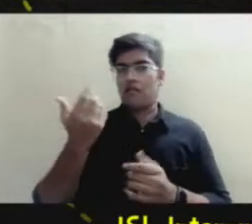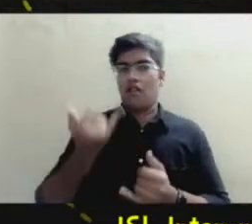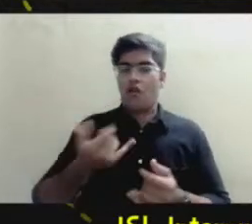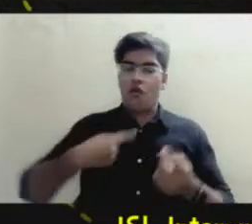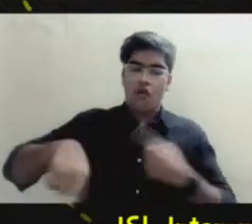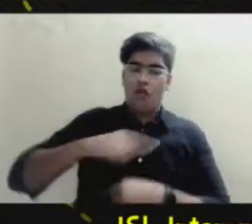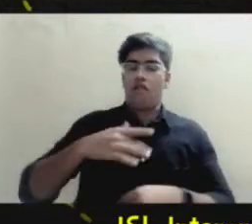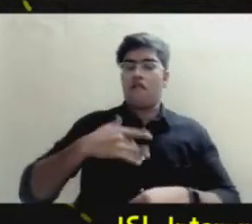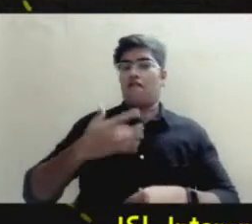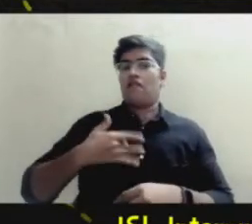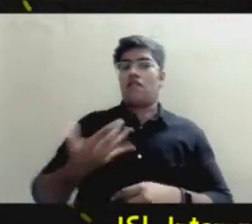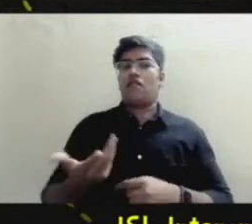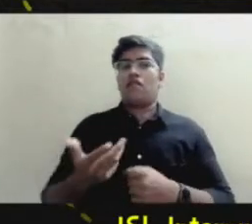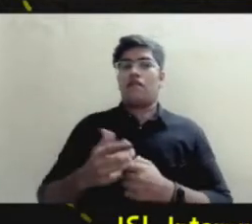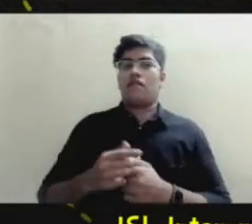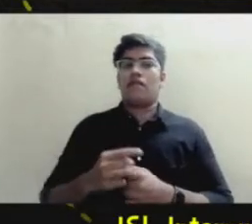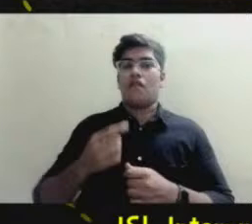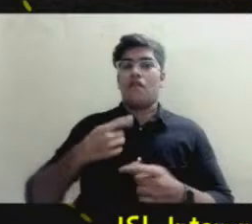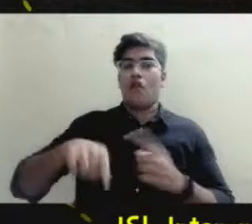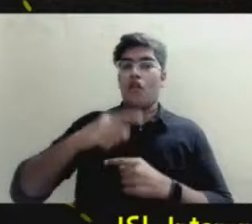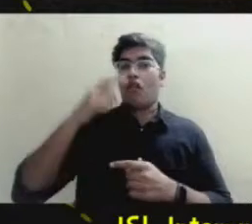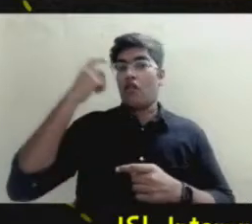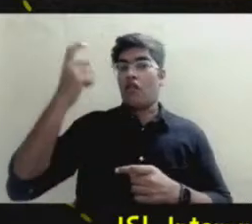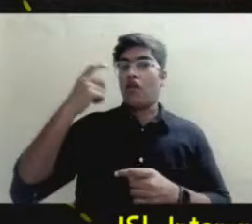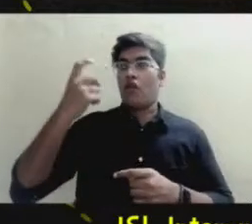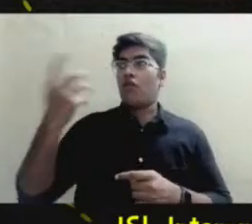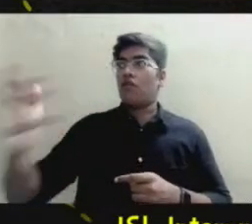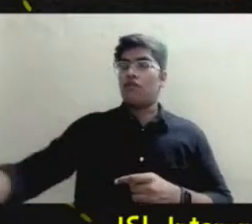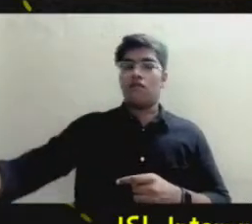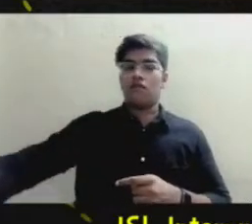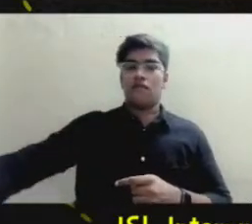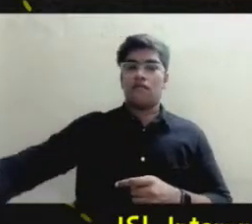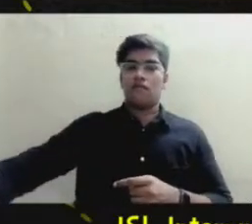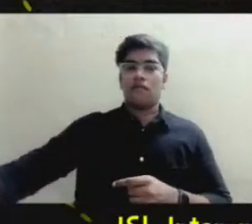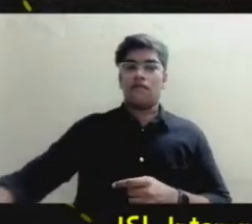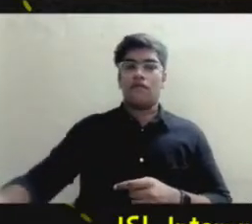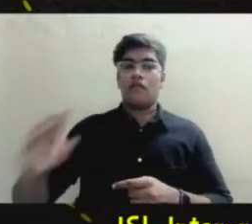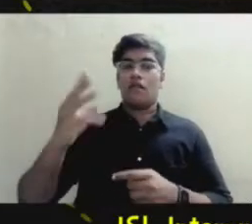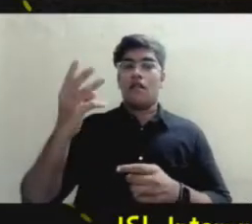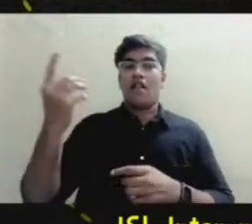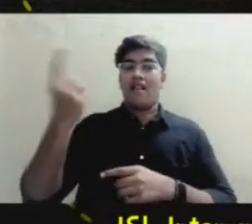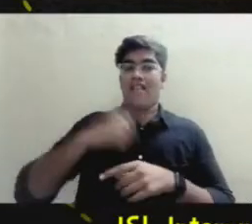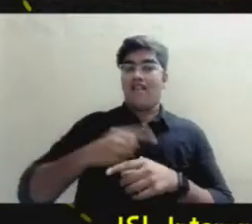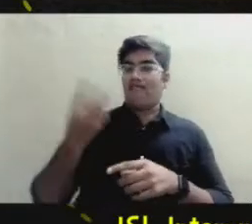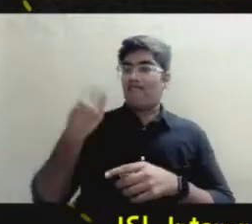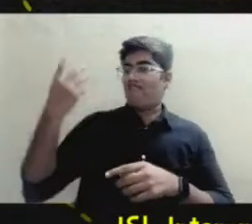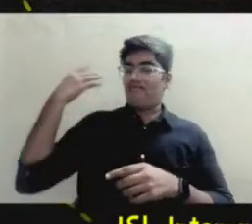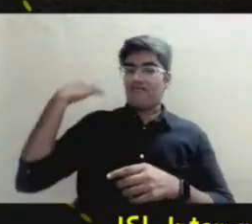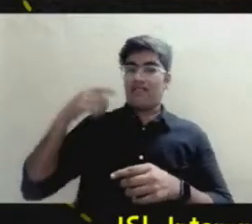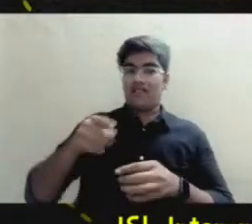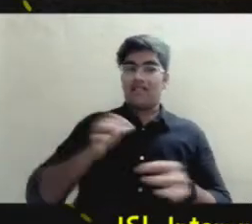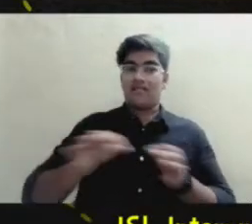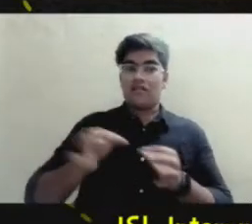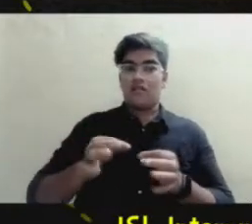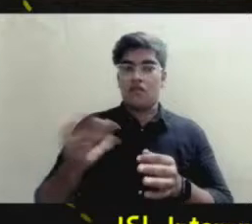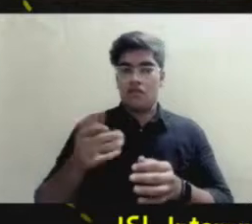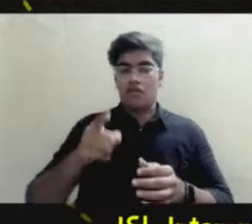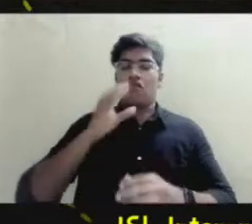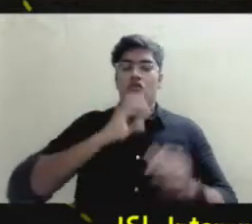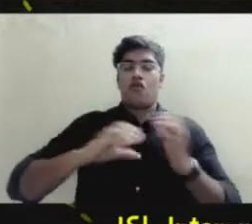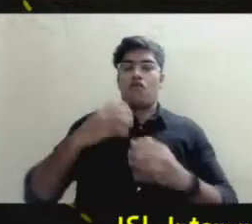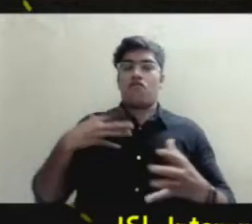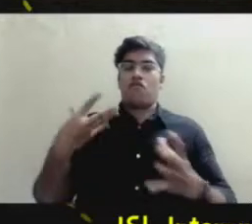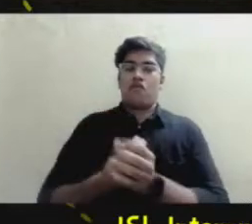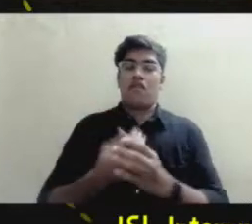that everything that we thought and heard in the last 3 days wo ek tarah se band gaya hamare days for this conversation. So thank you